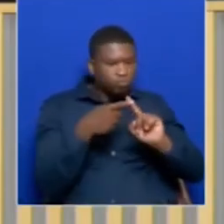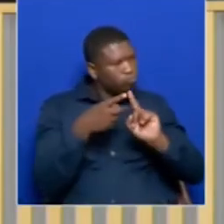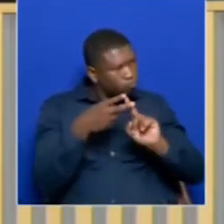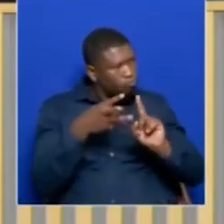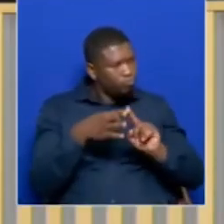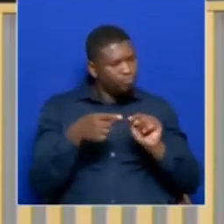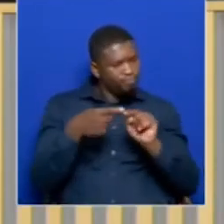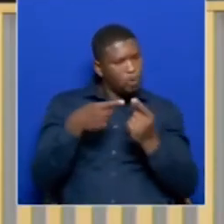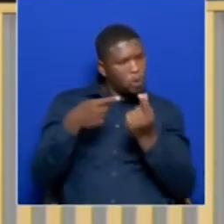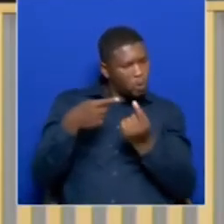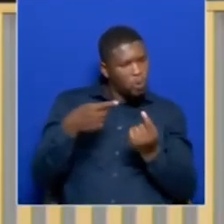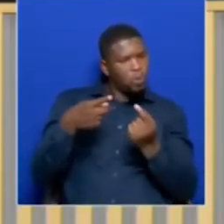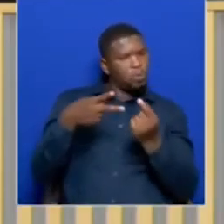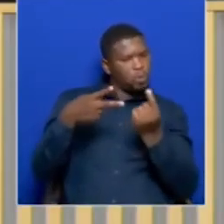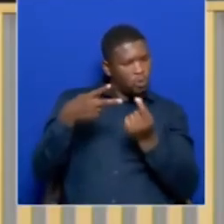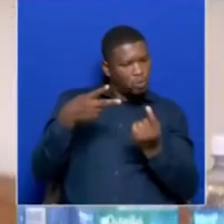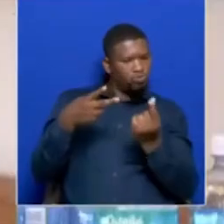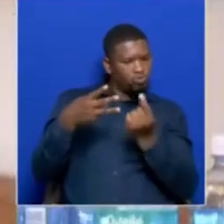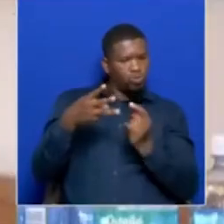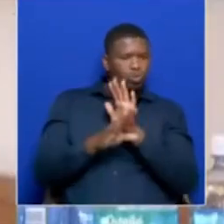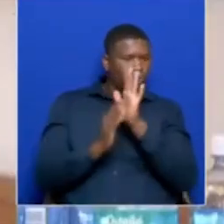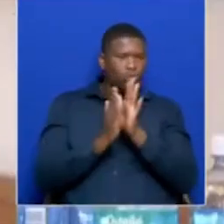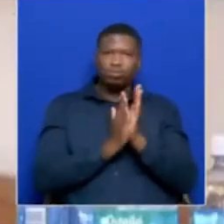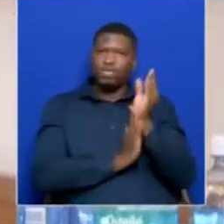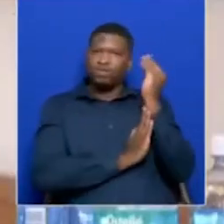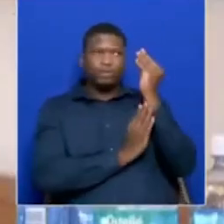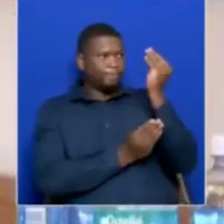Thank you. You indicate there that